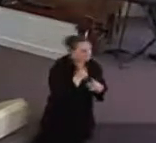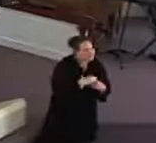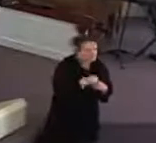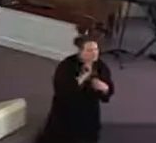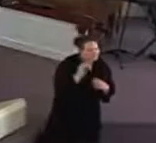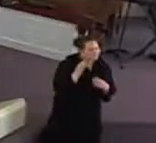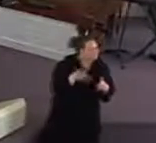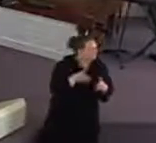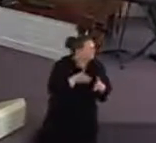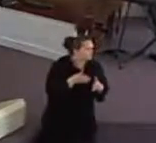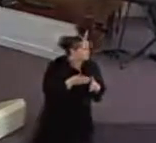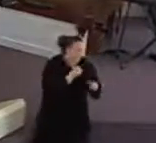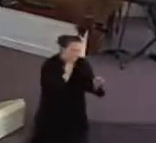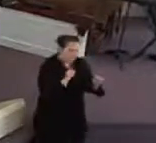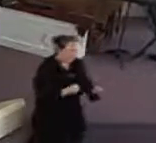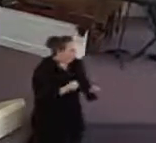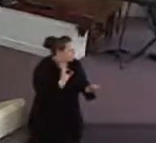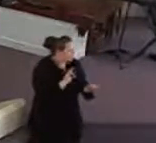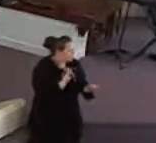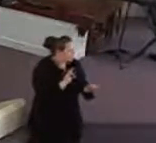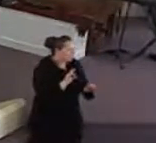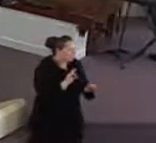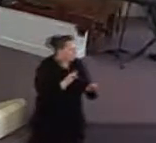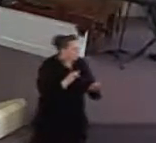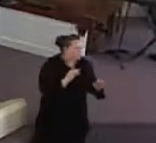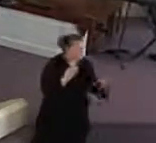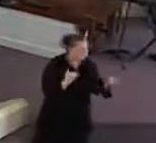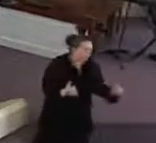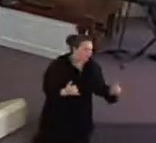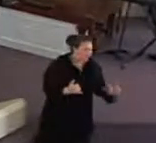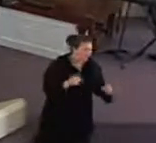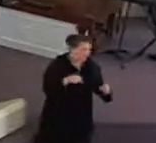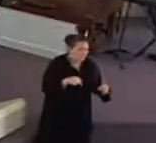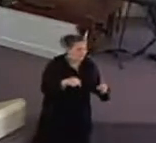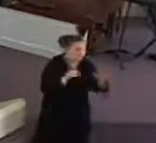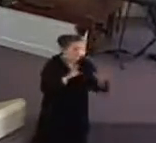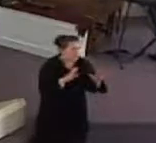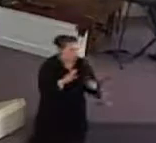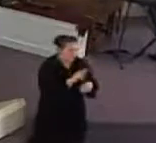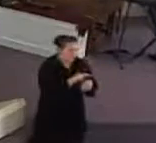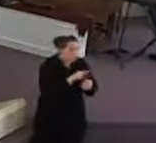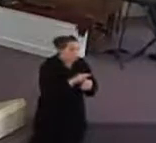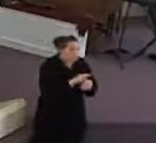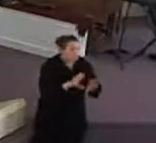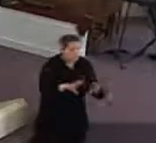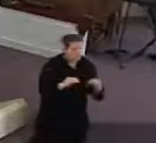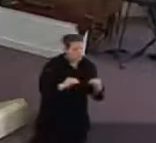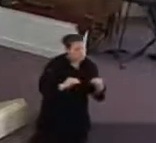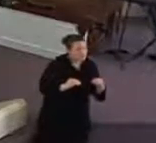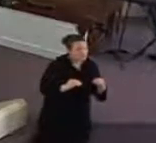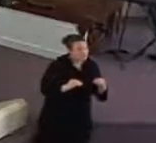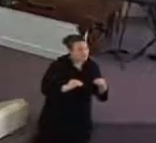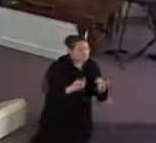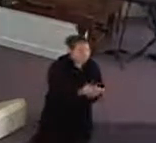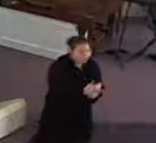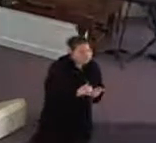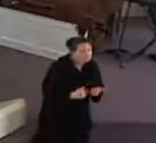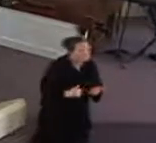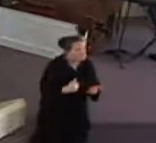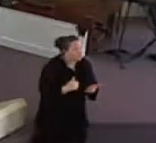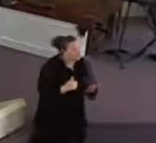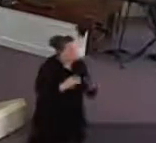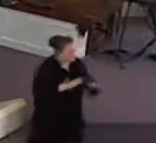Spurgeon is unable to preach in his pulpit today. And since this is the Sunday that he normally receives an offering for the orphanage, I think it would